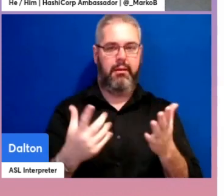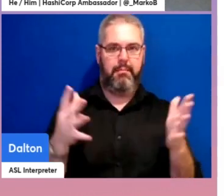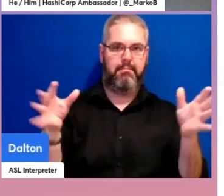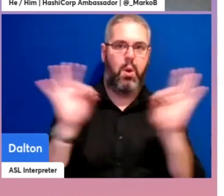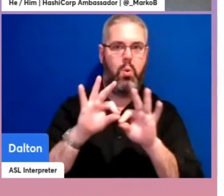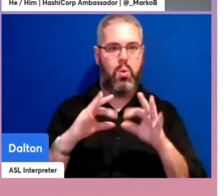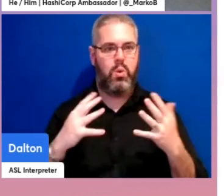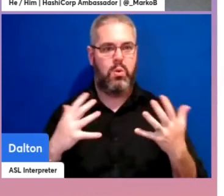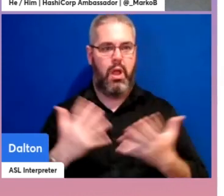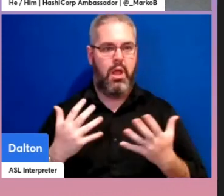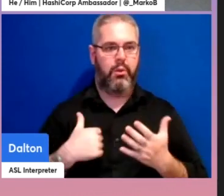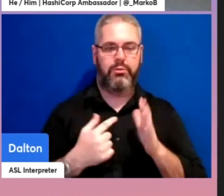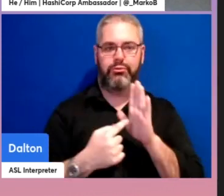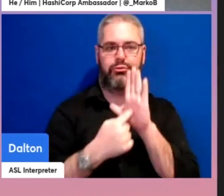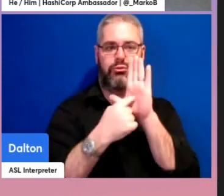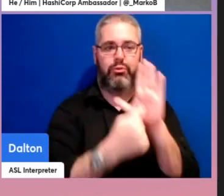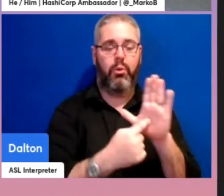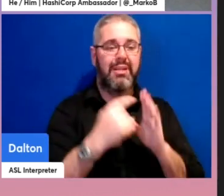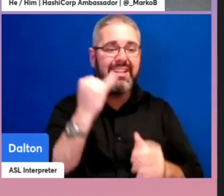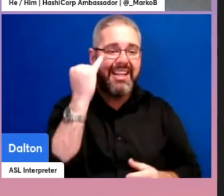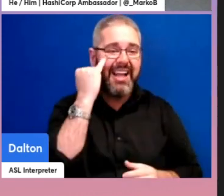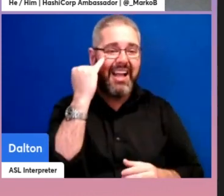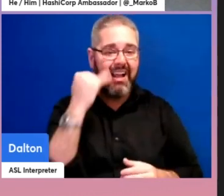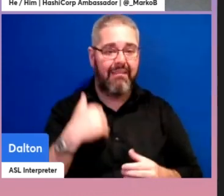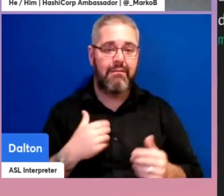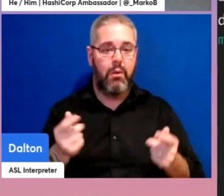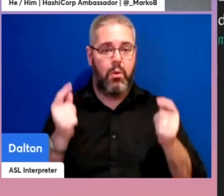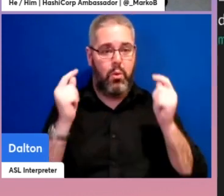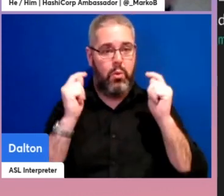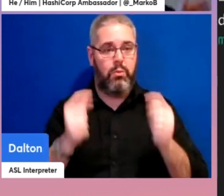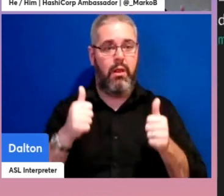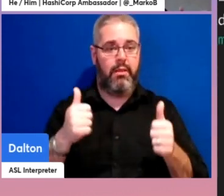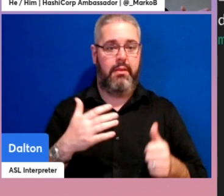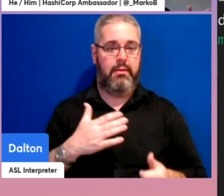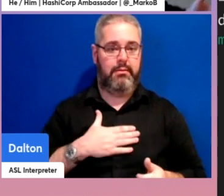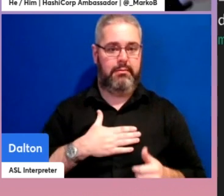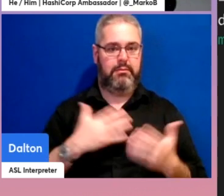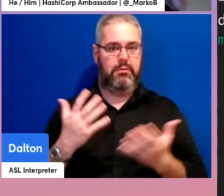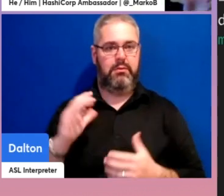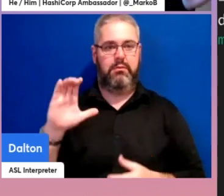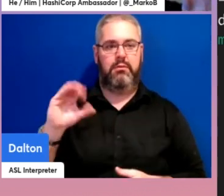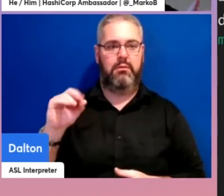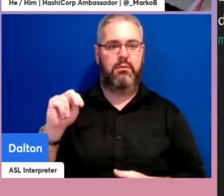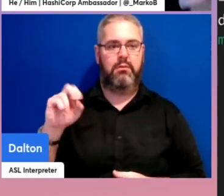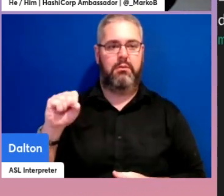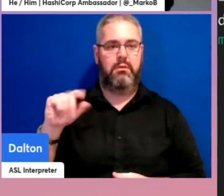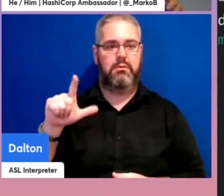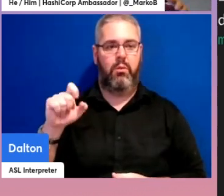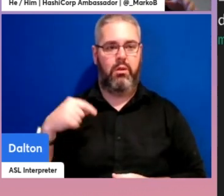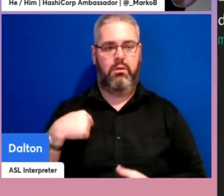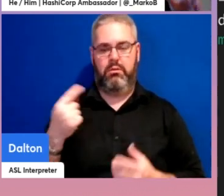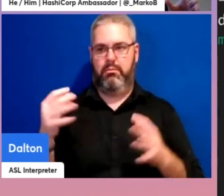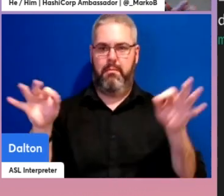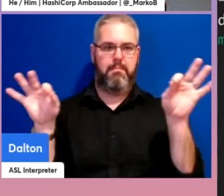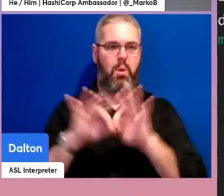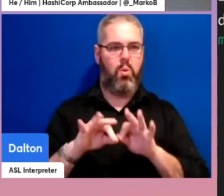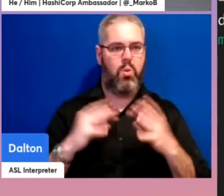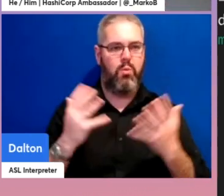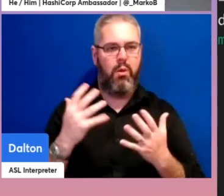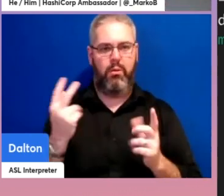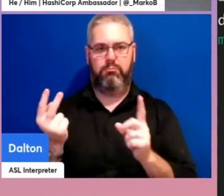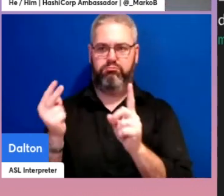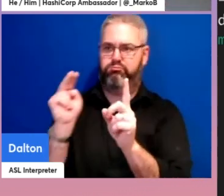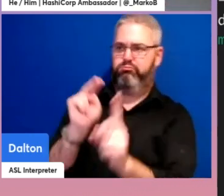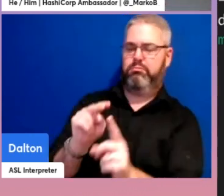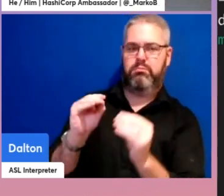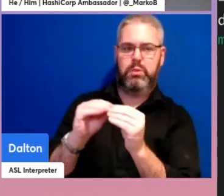is, if I move quickly back to my console, what I have here, it's a really kind of simplified module to